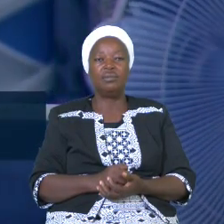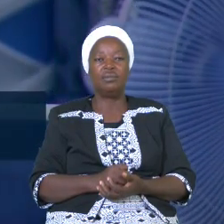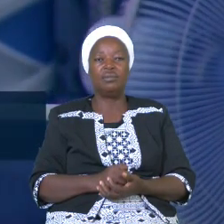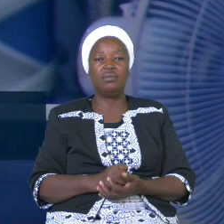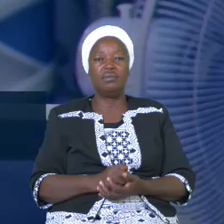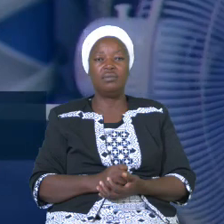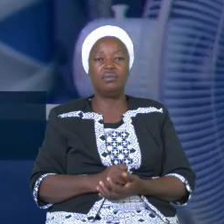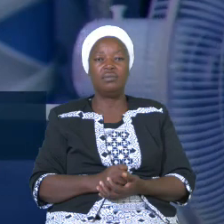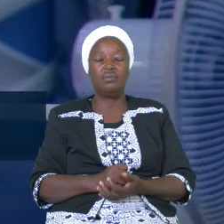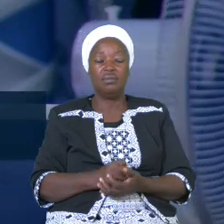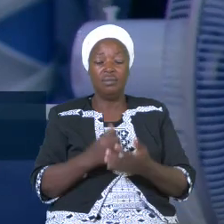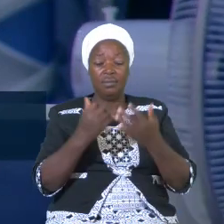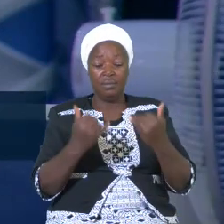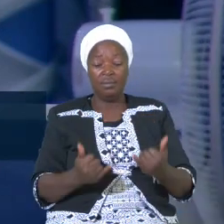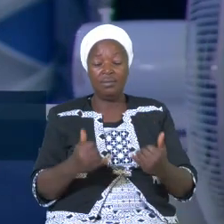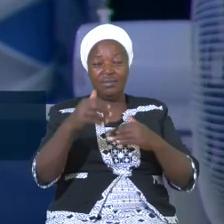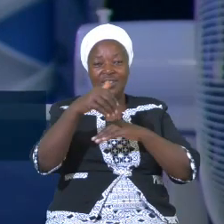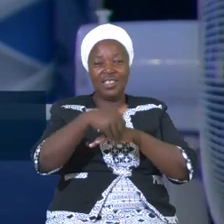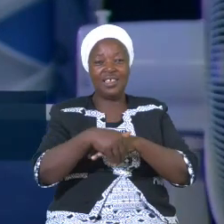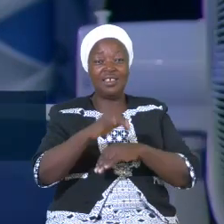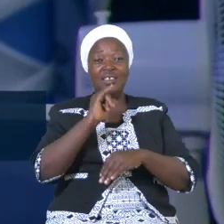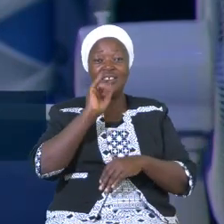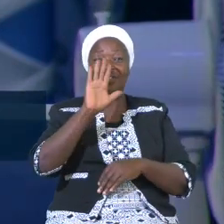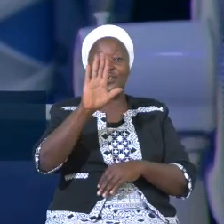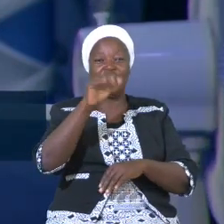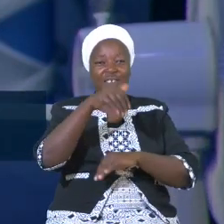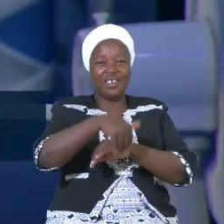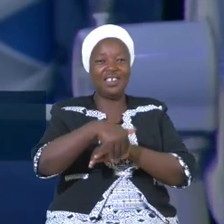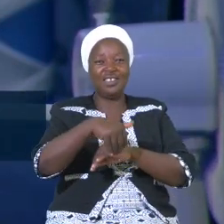tonight is your night